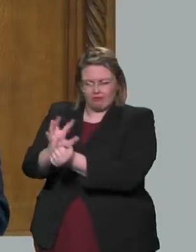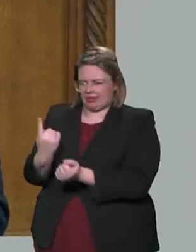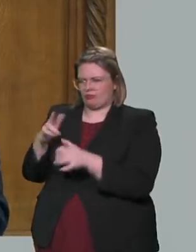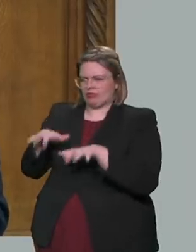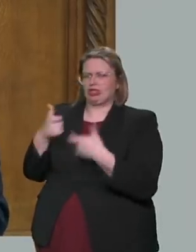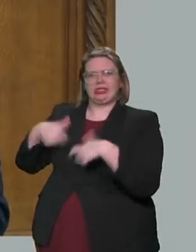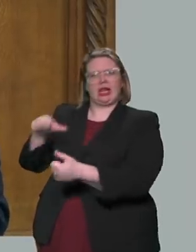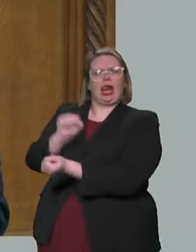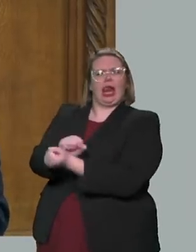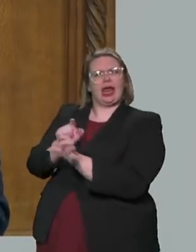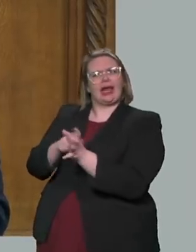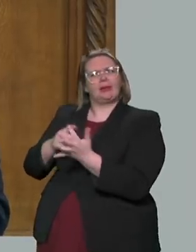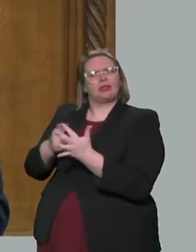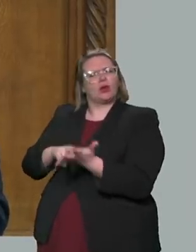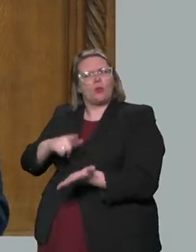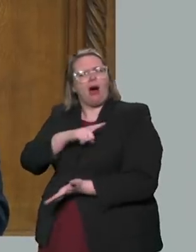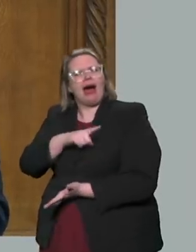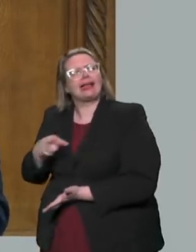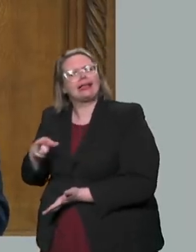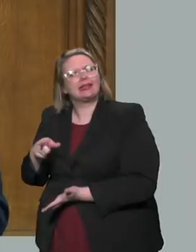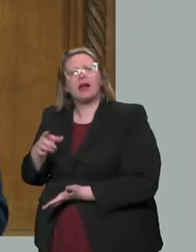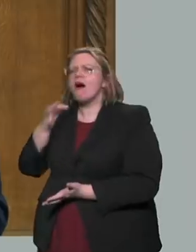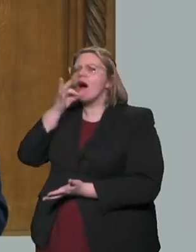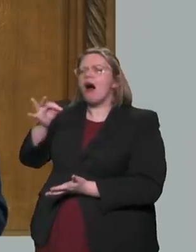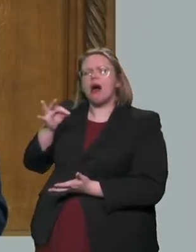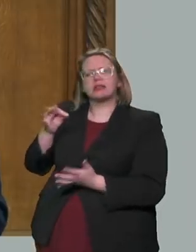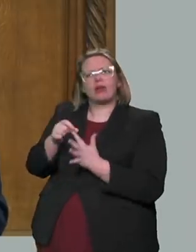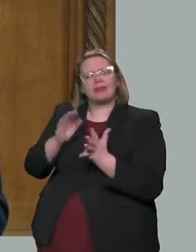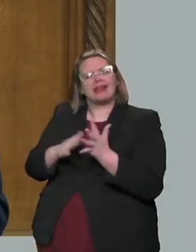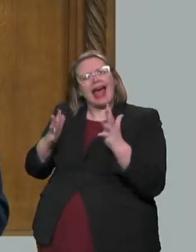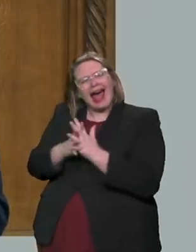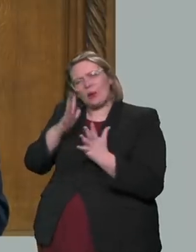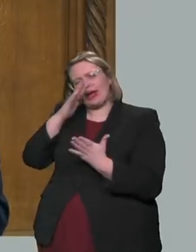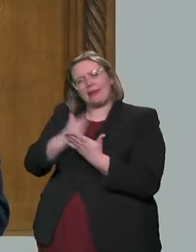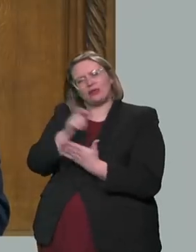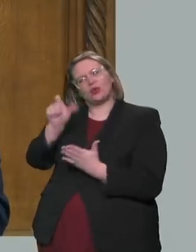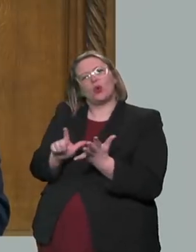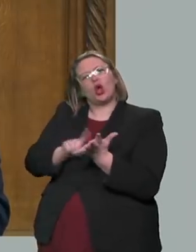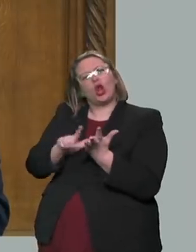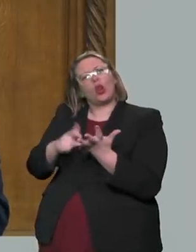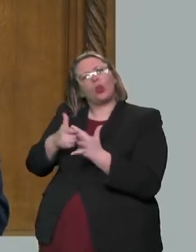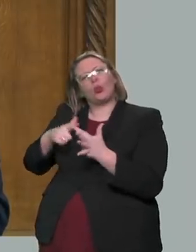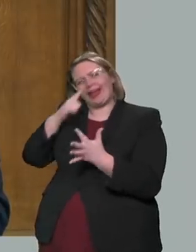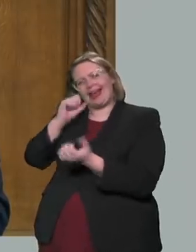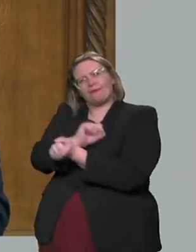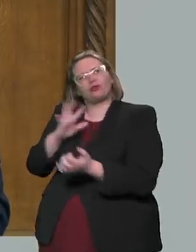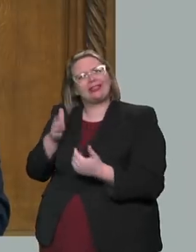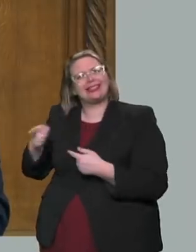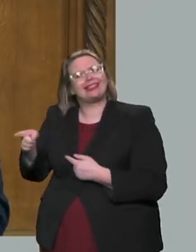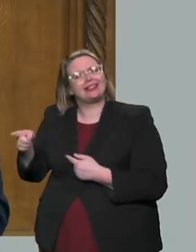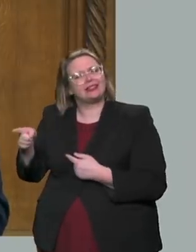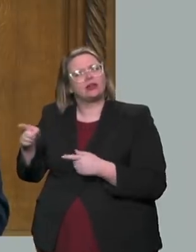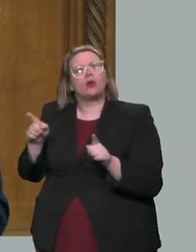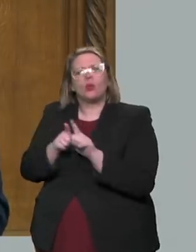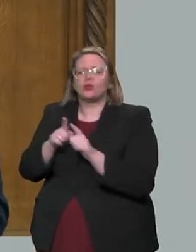that his government will do everything it can to get Luke released from captivity in the Yemen and arrange